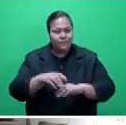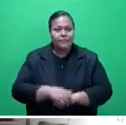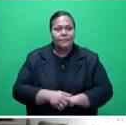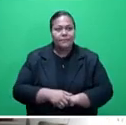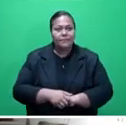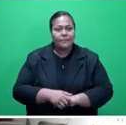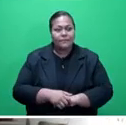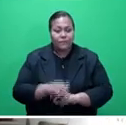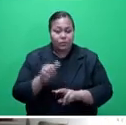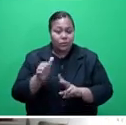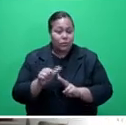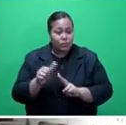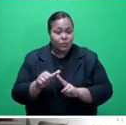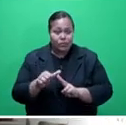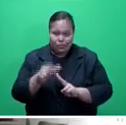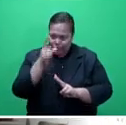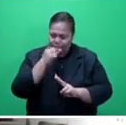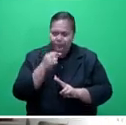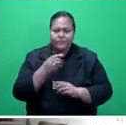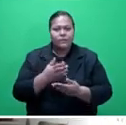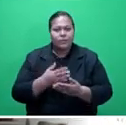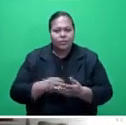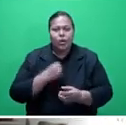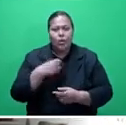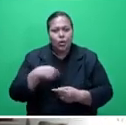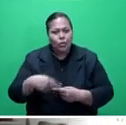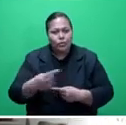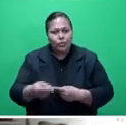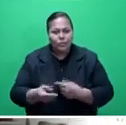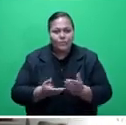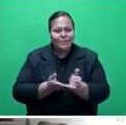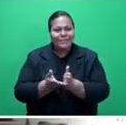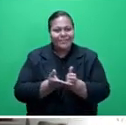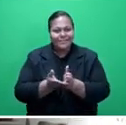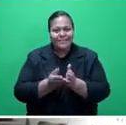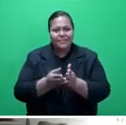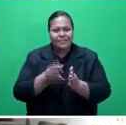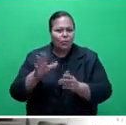also grateful that I can continue to serve all Fijians, sir.